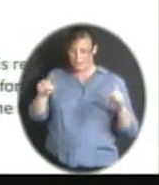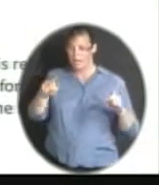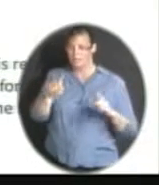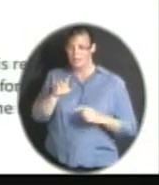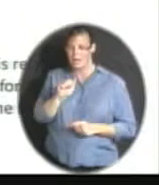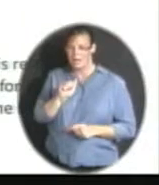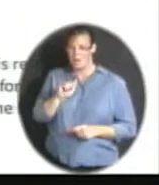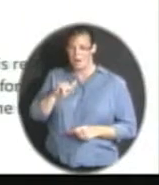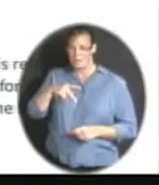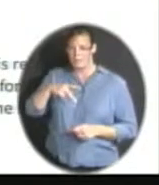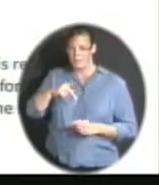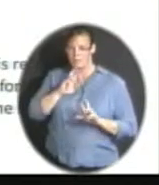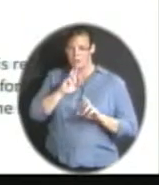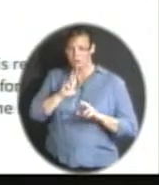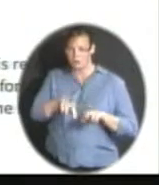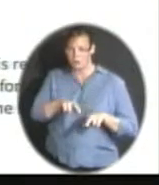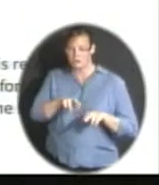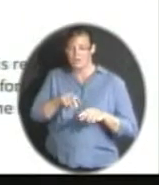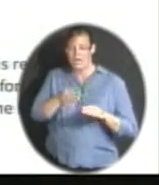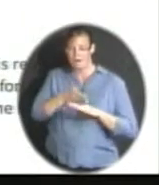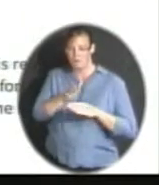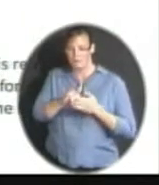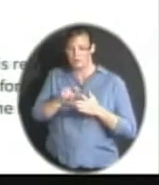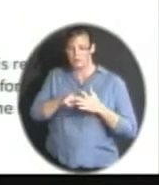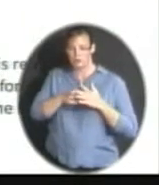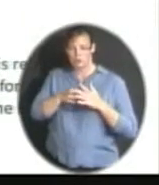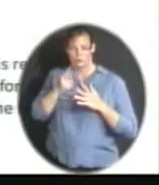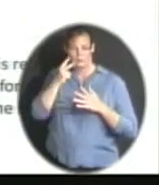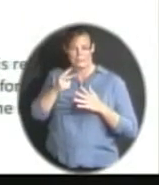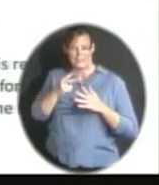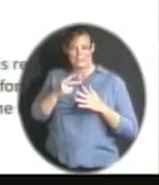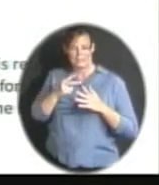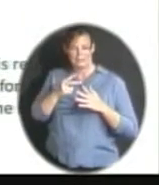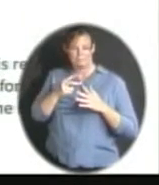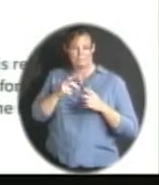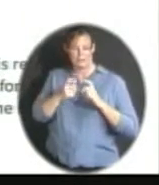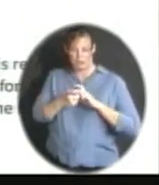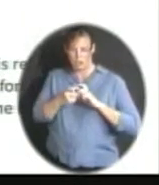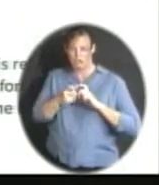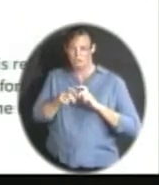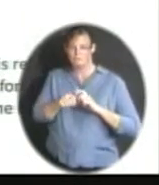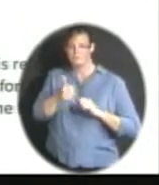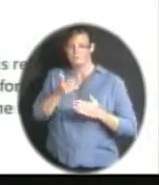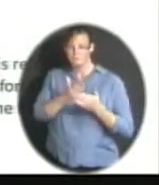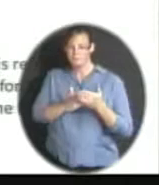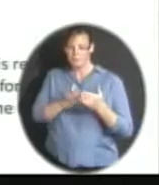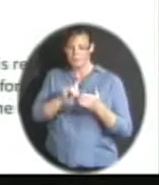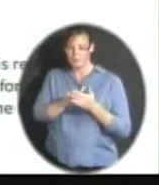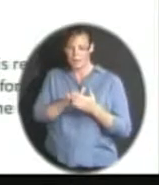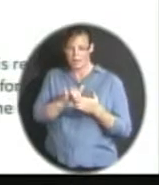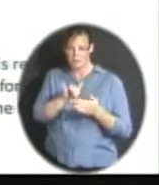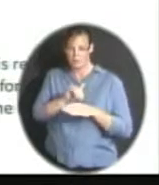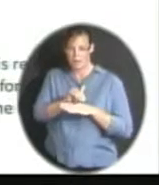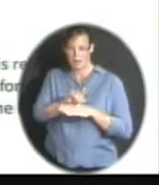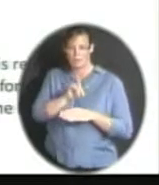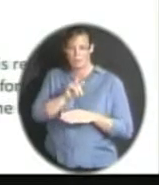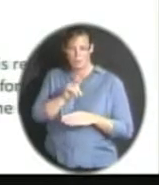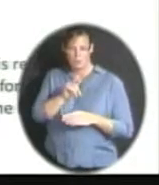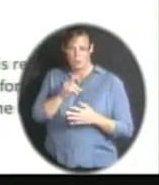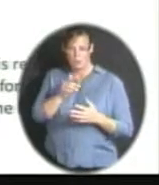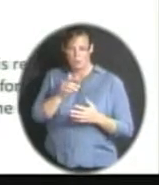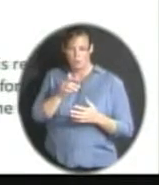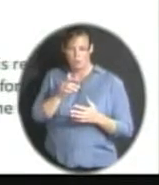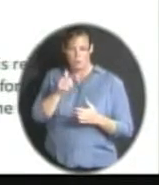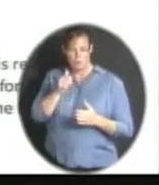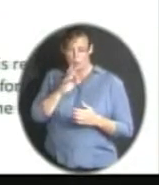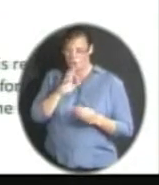we know them, and then after that, we'll start to see the changes. Another key piece of the waiver that tonight we really won't talk about